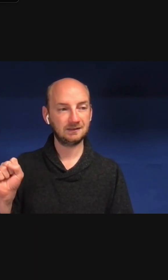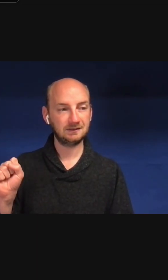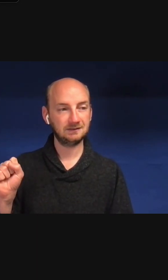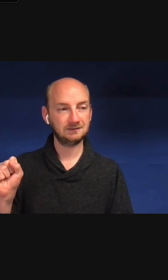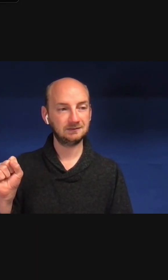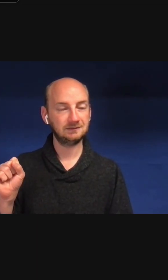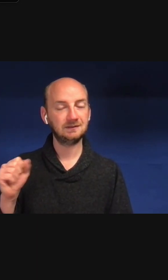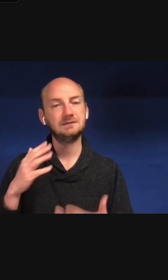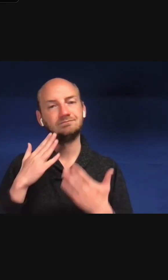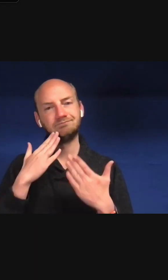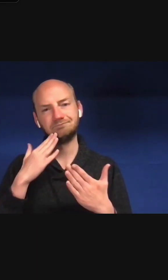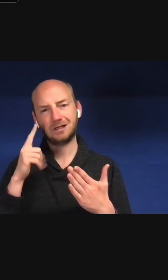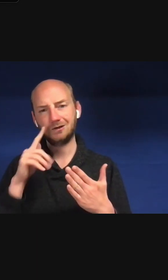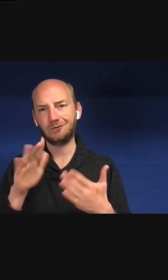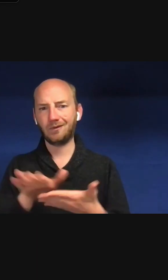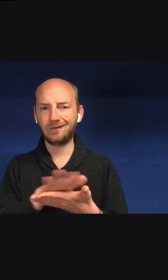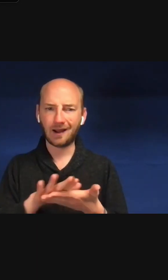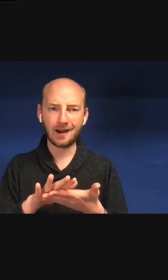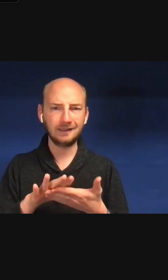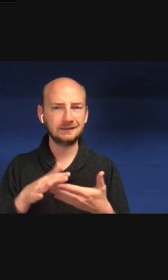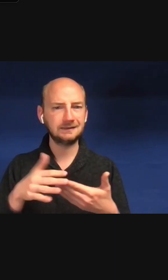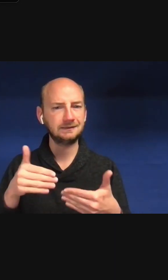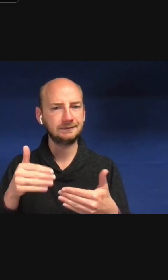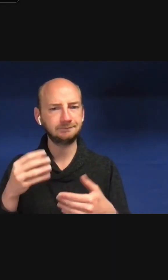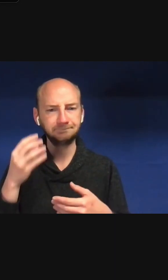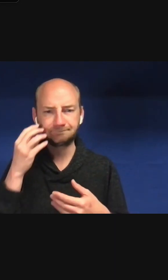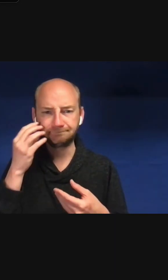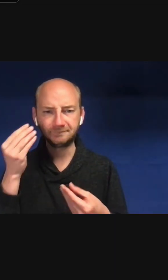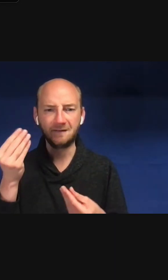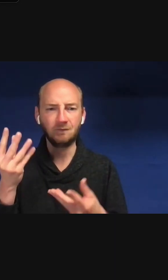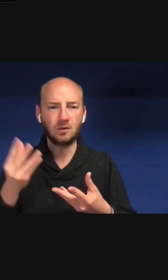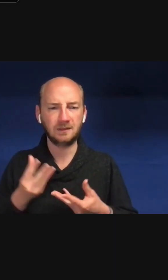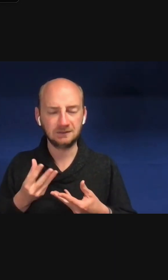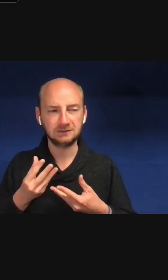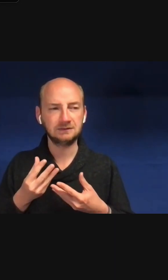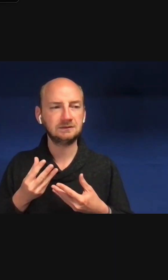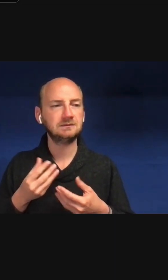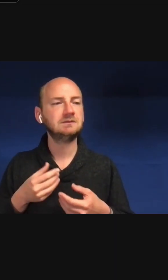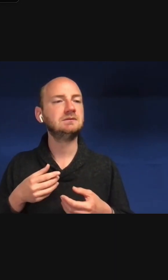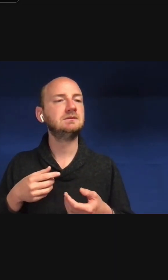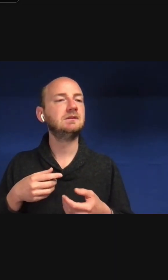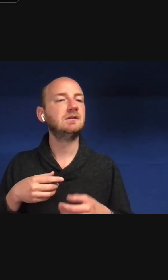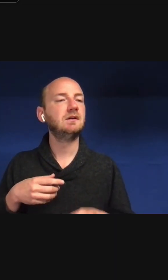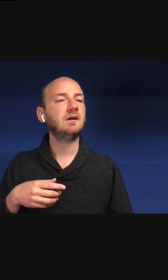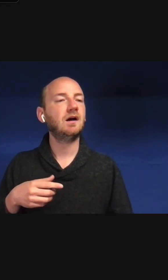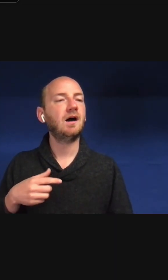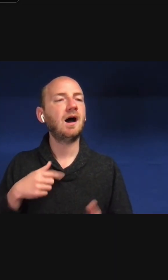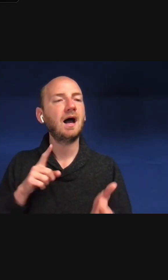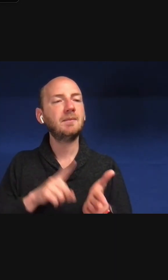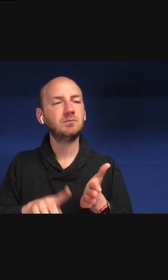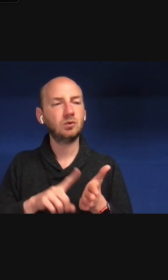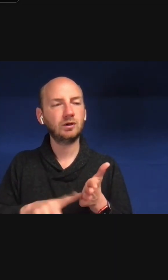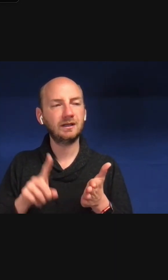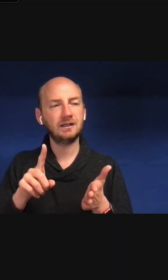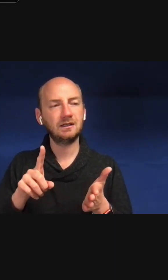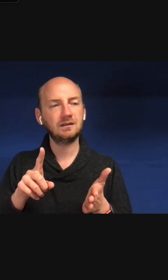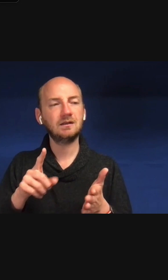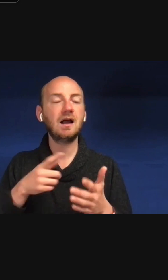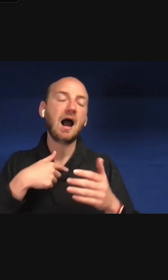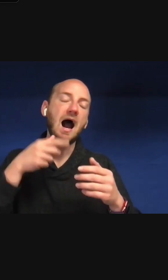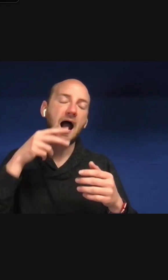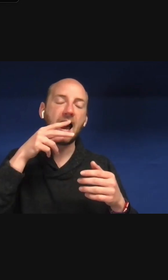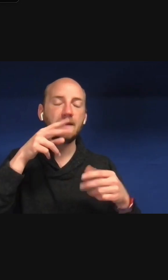a nice and informative talk. I'm looking into the research by Kevin Stetson showing